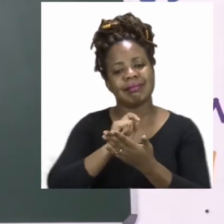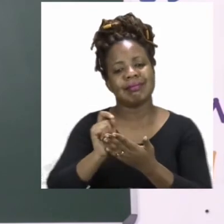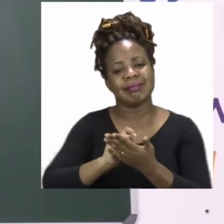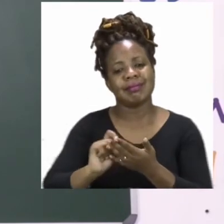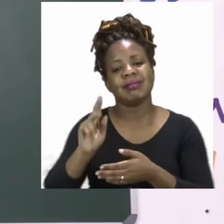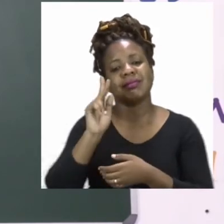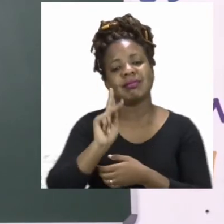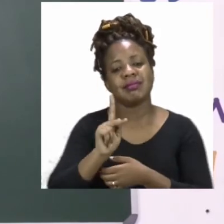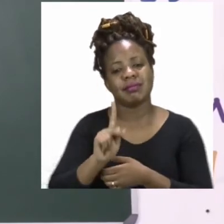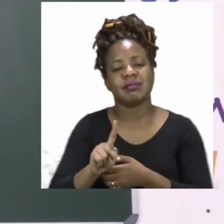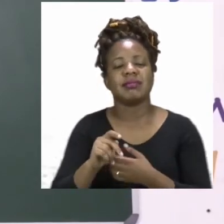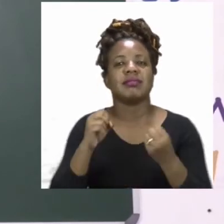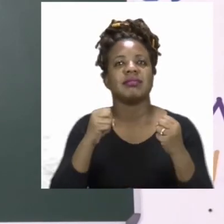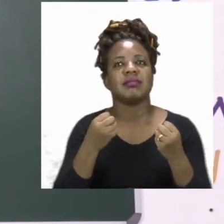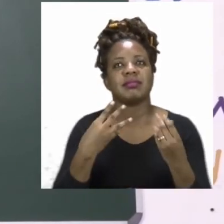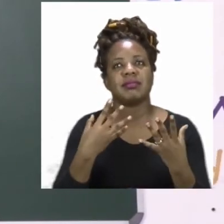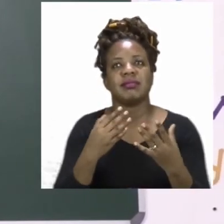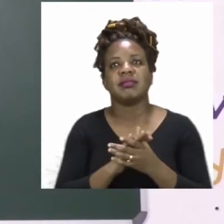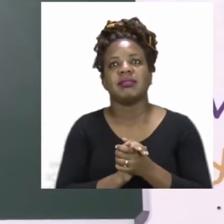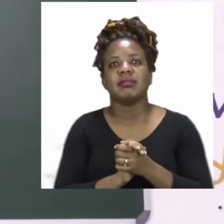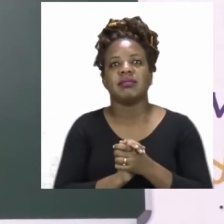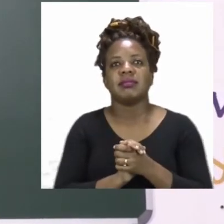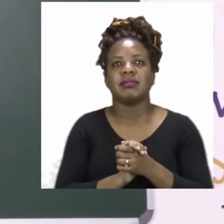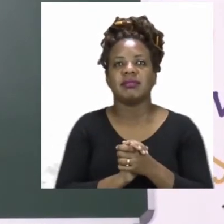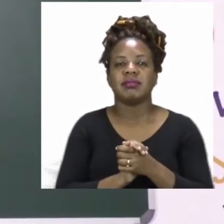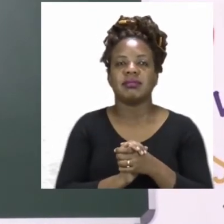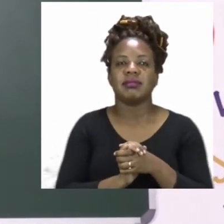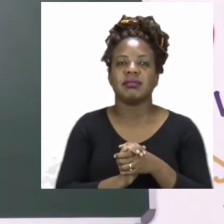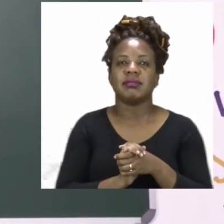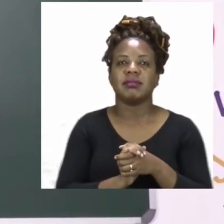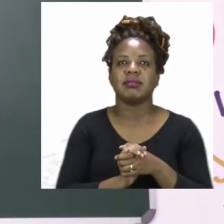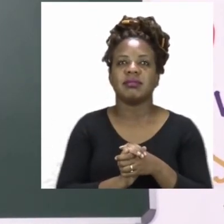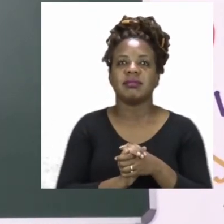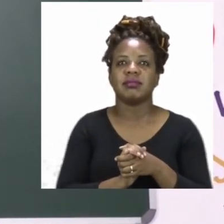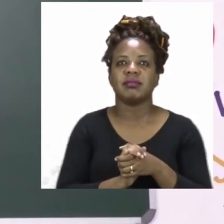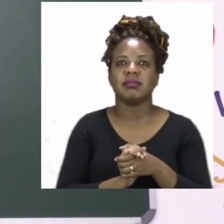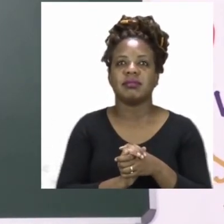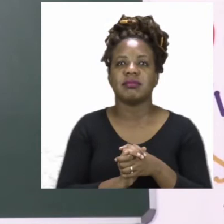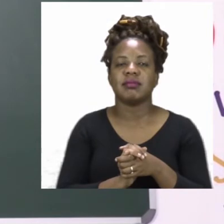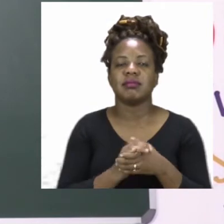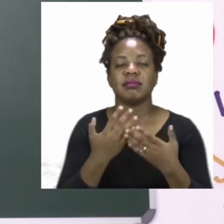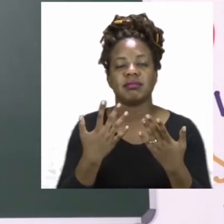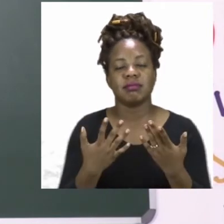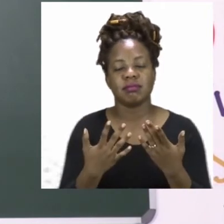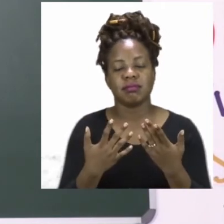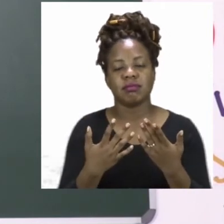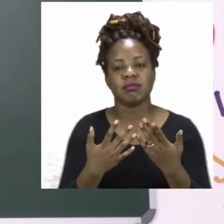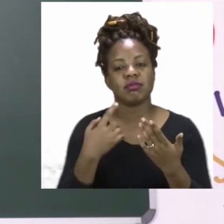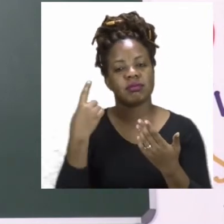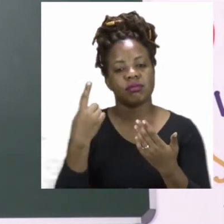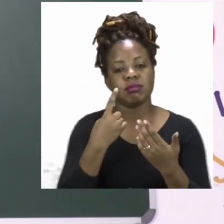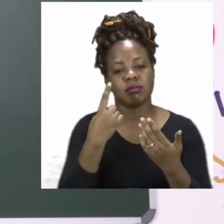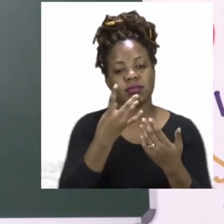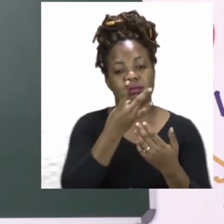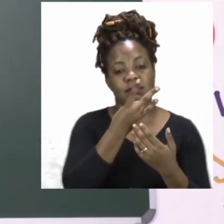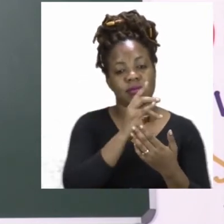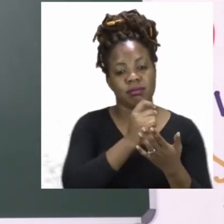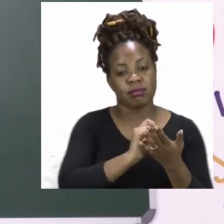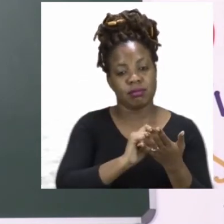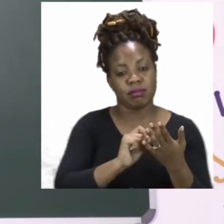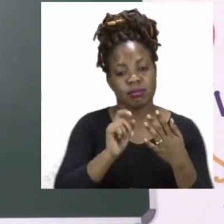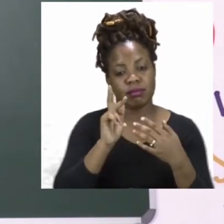write, just like Sam. So we ended at 7. Now I need